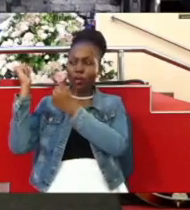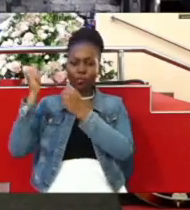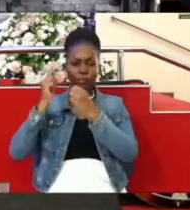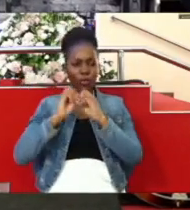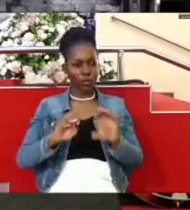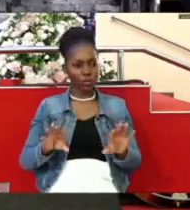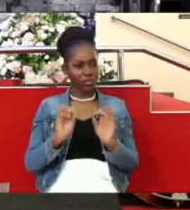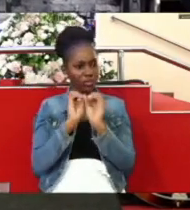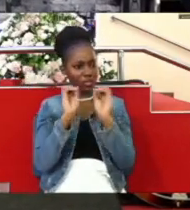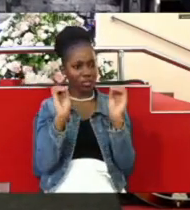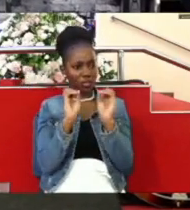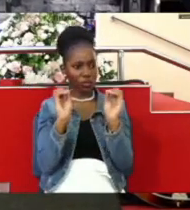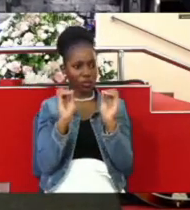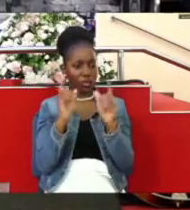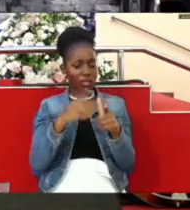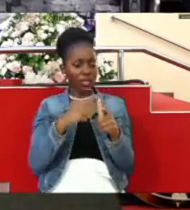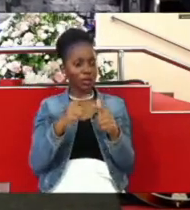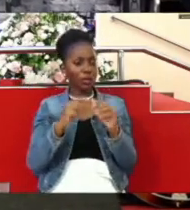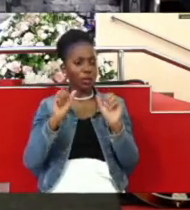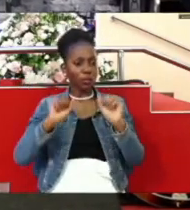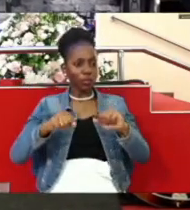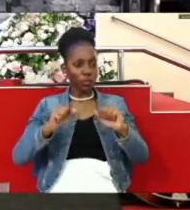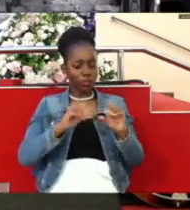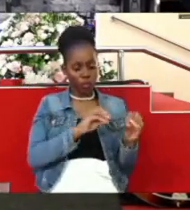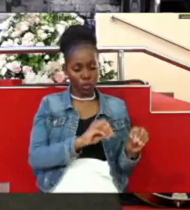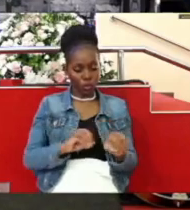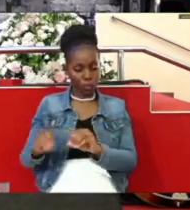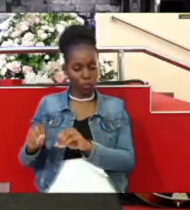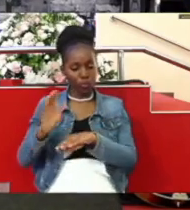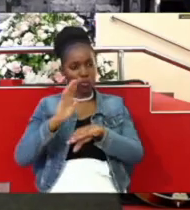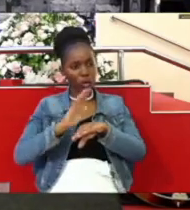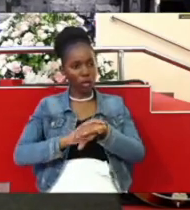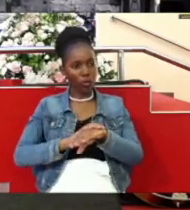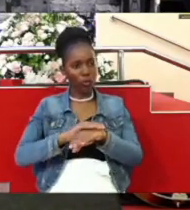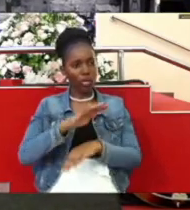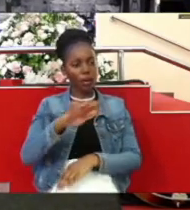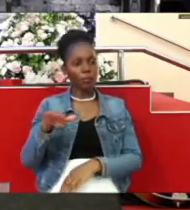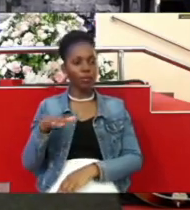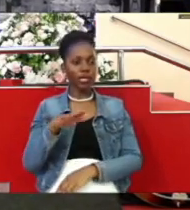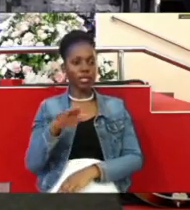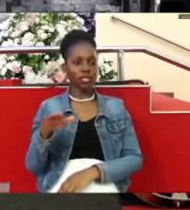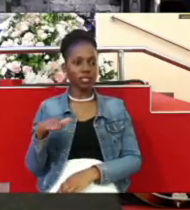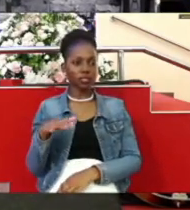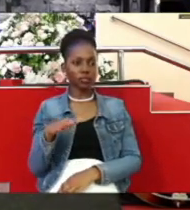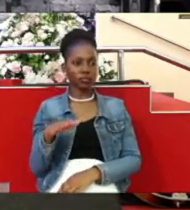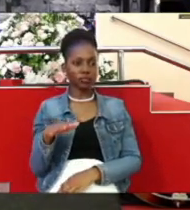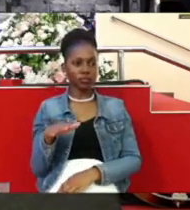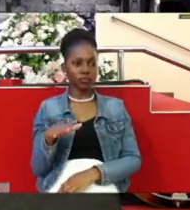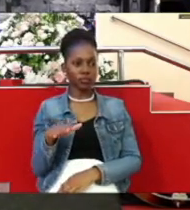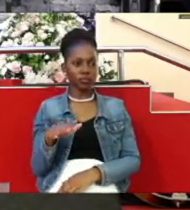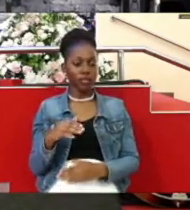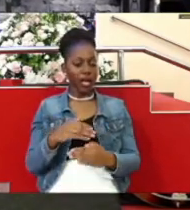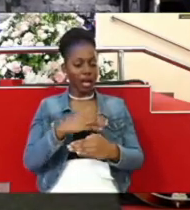And I want to say this, church, that only after Rehoboth will God appear to you and